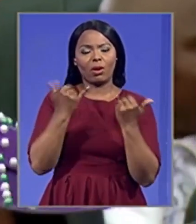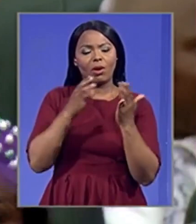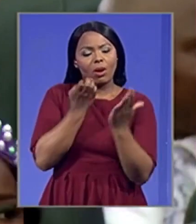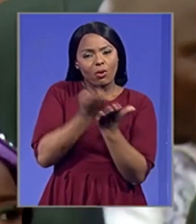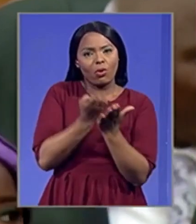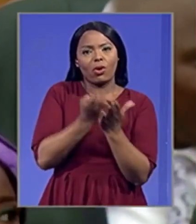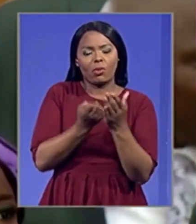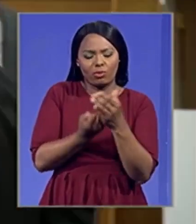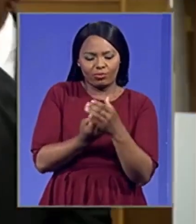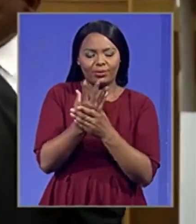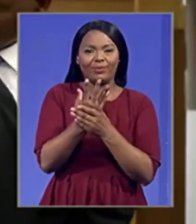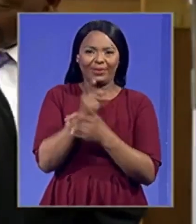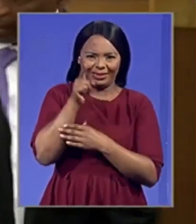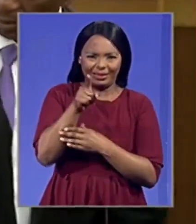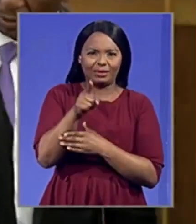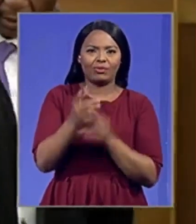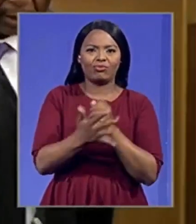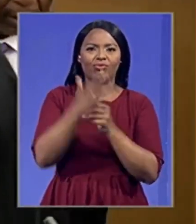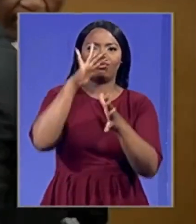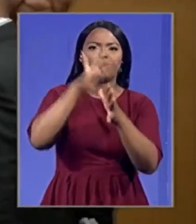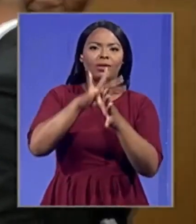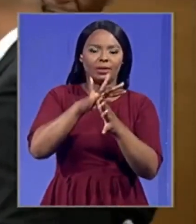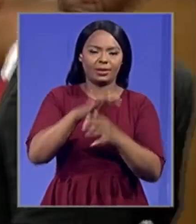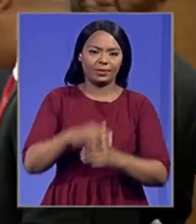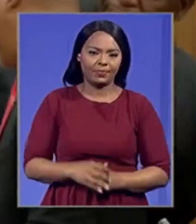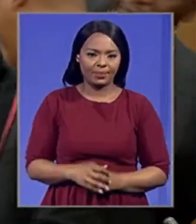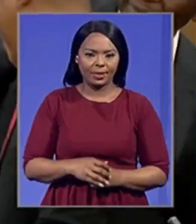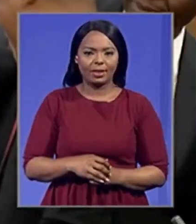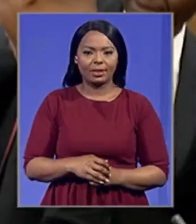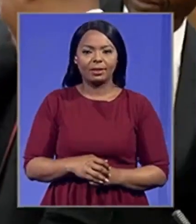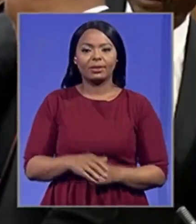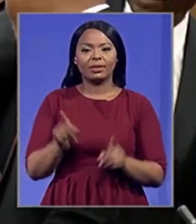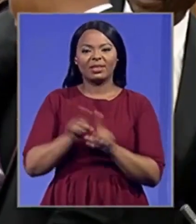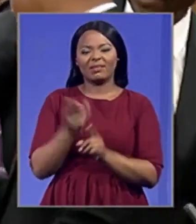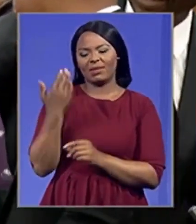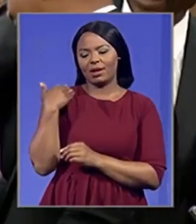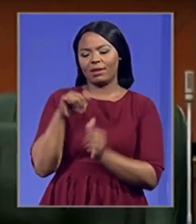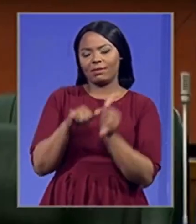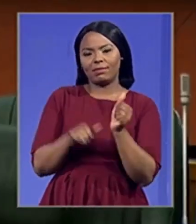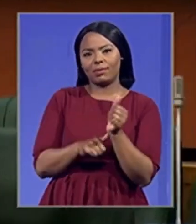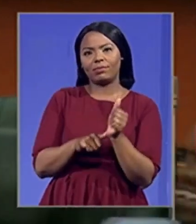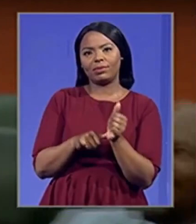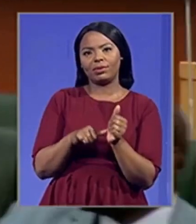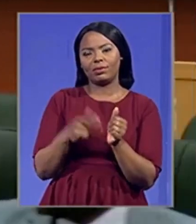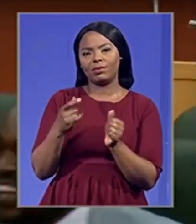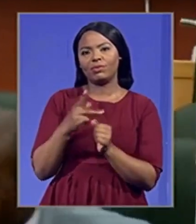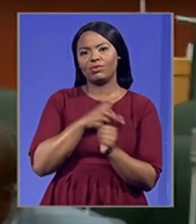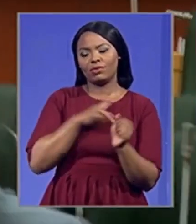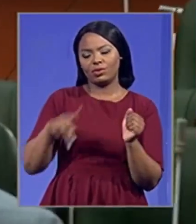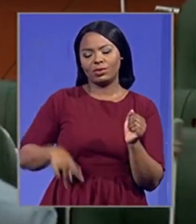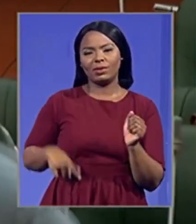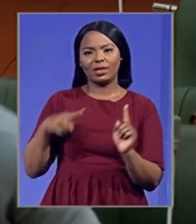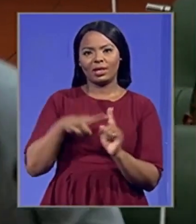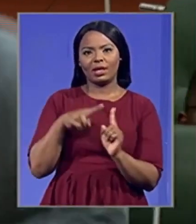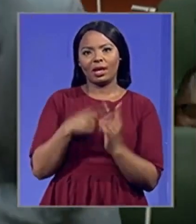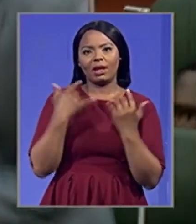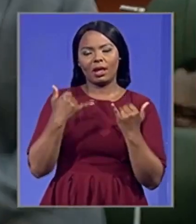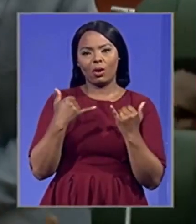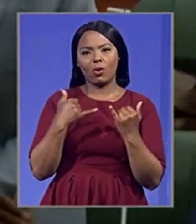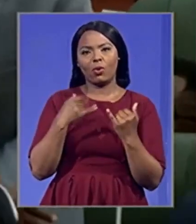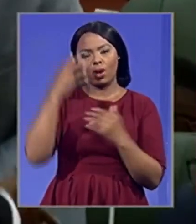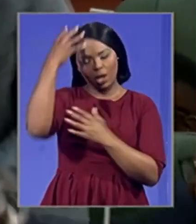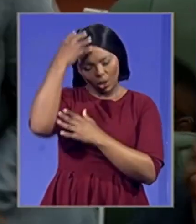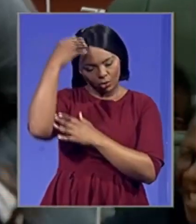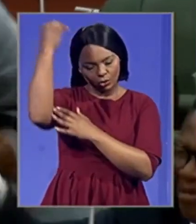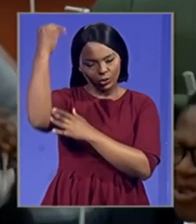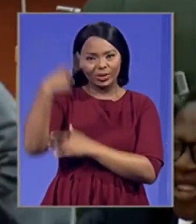ya hola. Eo ikileng ya ba motlatsi wa tonakgolo ka hara naha ya Lesotho o bolela hore ho hlokahala